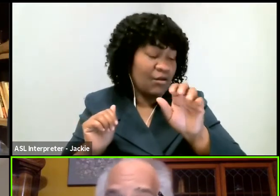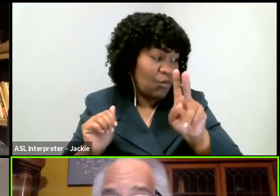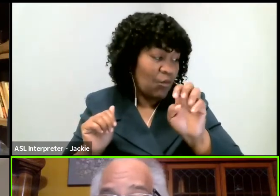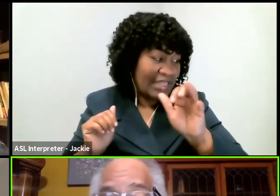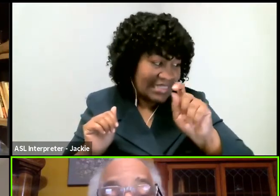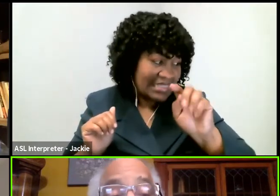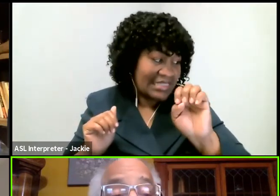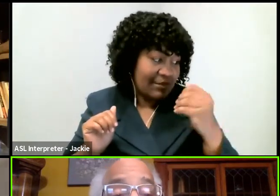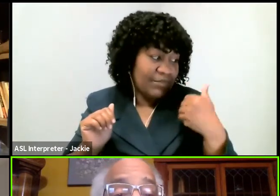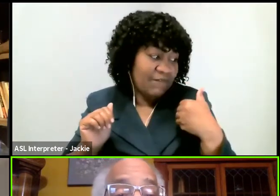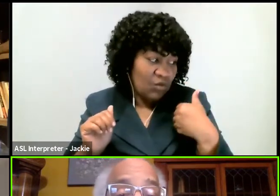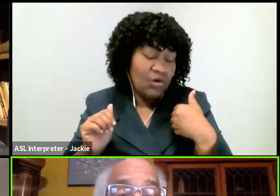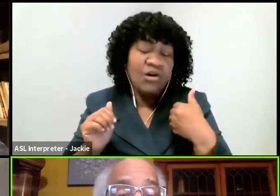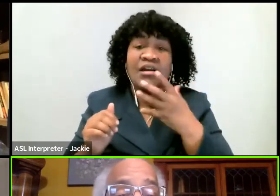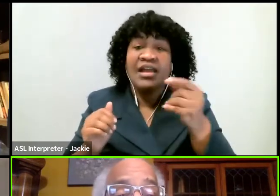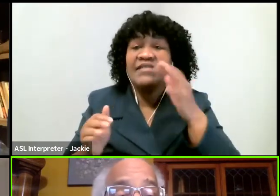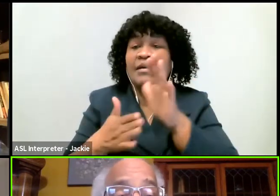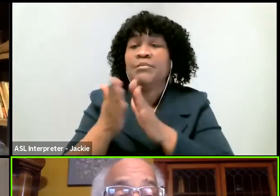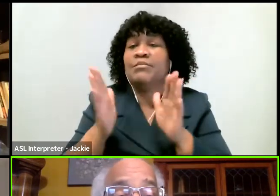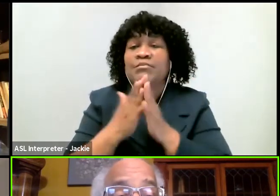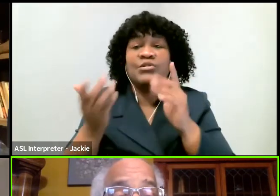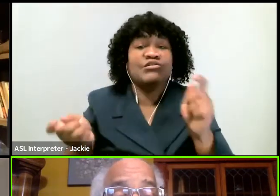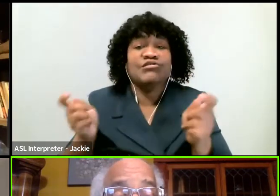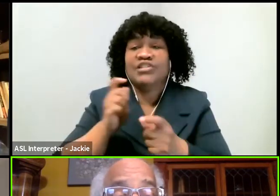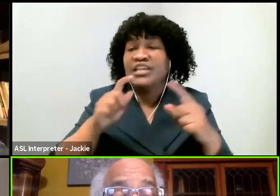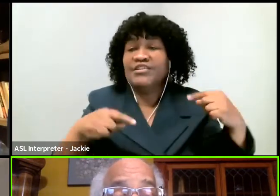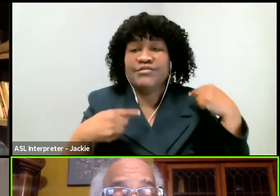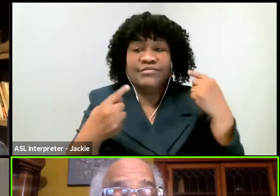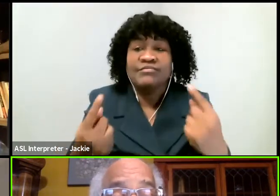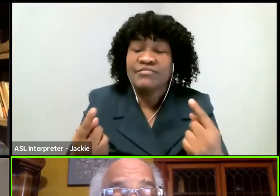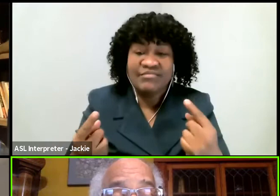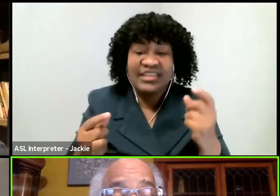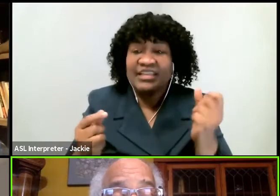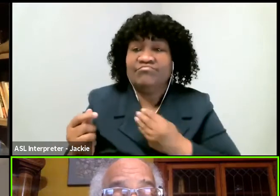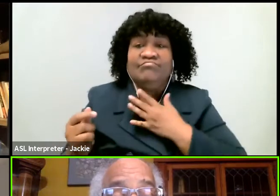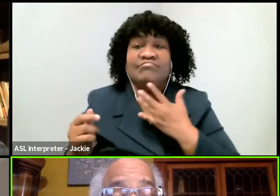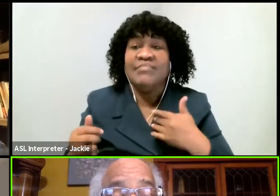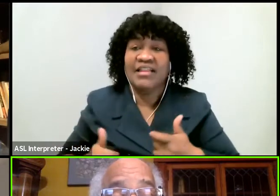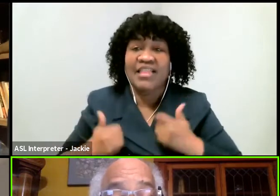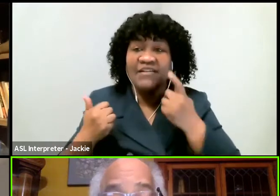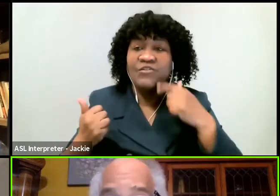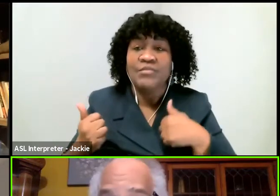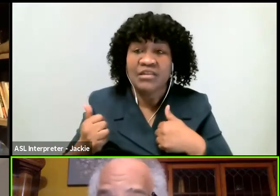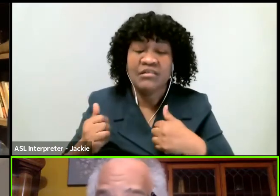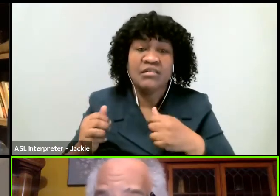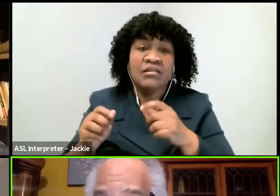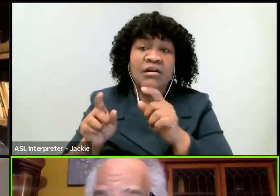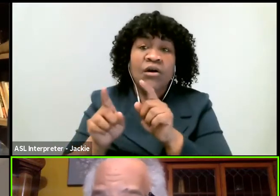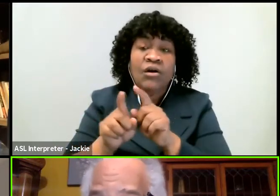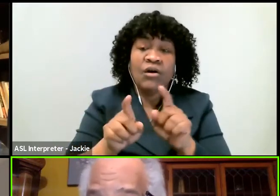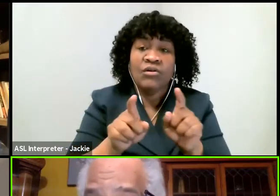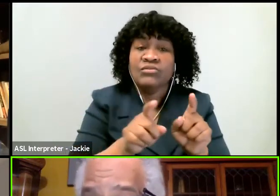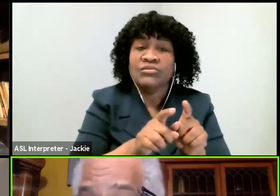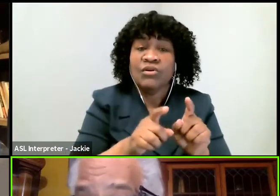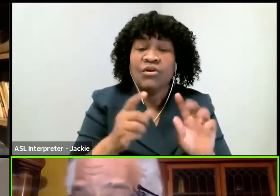time, and both books changed absolutely everything, you know, for me. I would also be